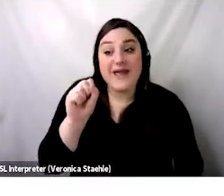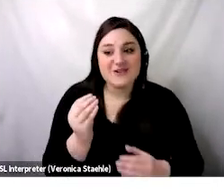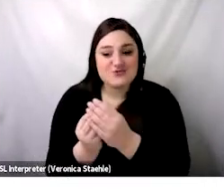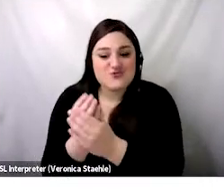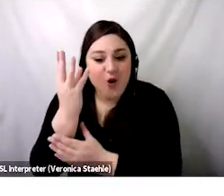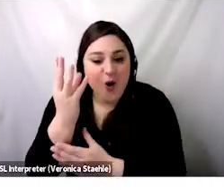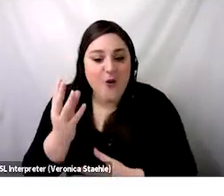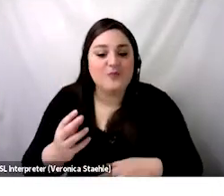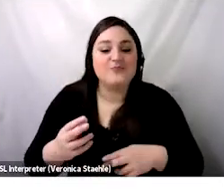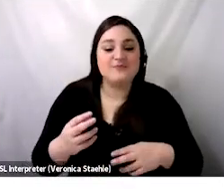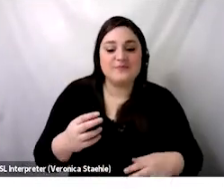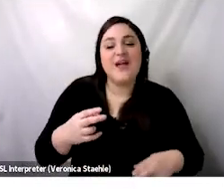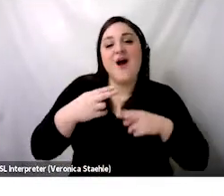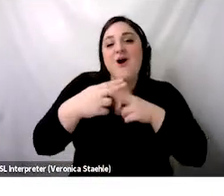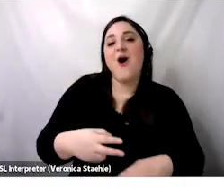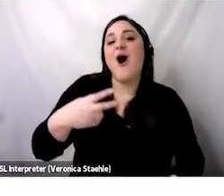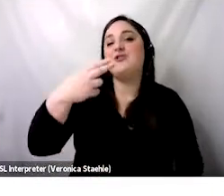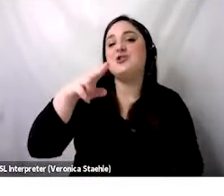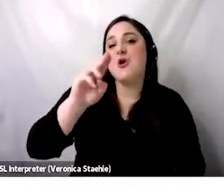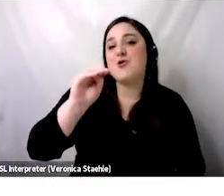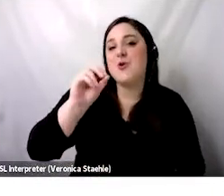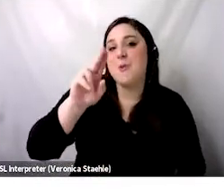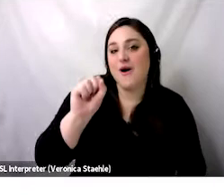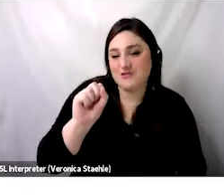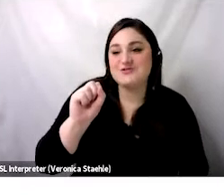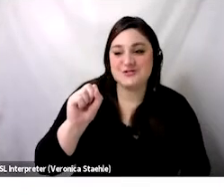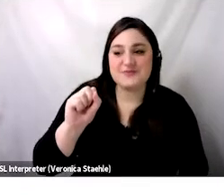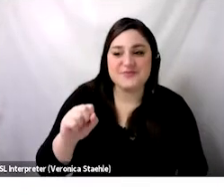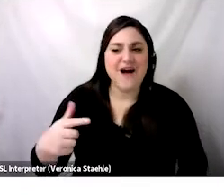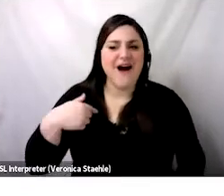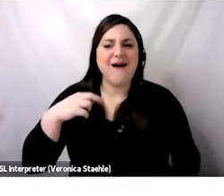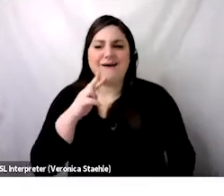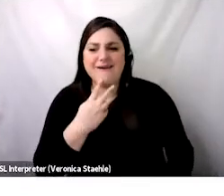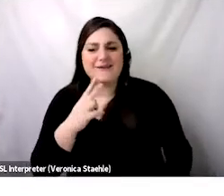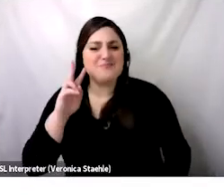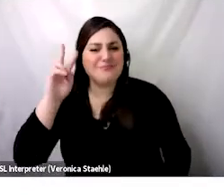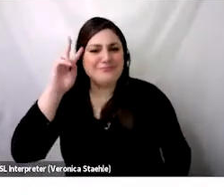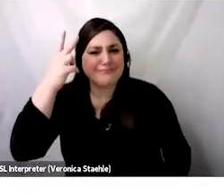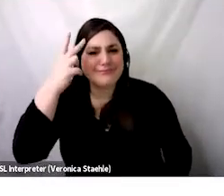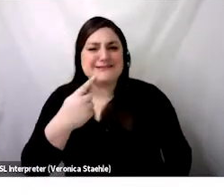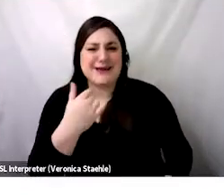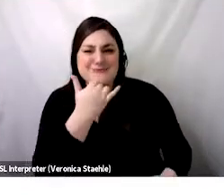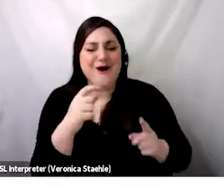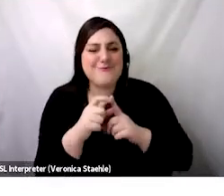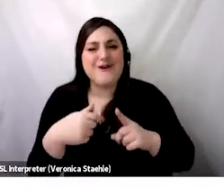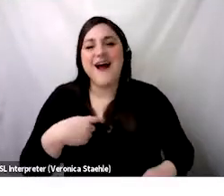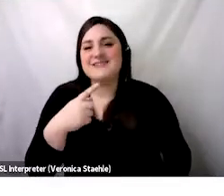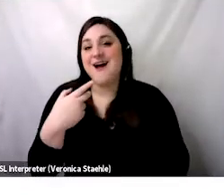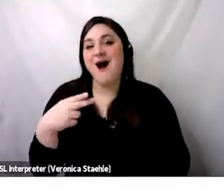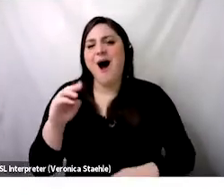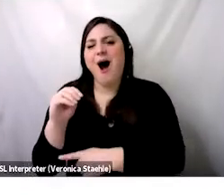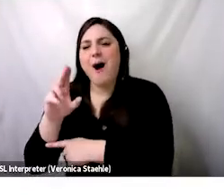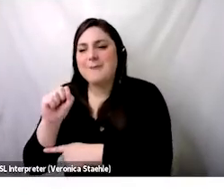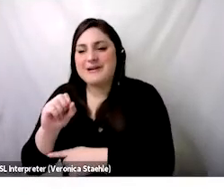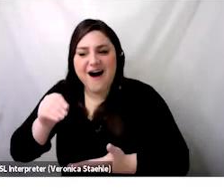humus, not hummus. Hummus is what we eat. Humus is that sort of organic layer, that top